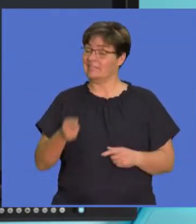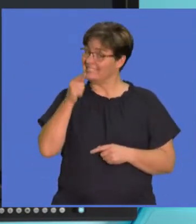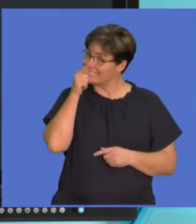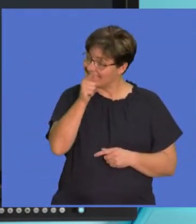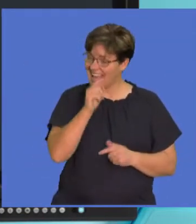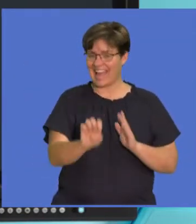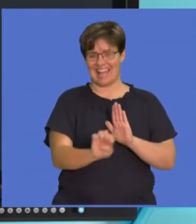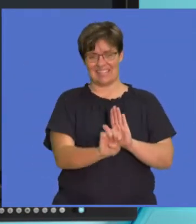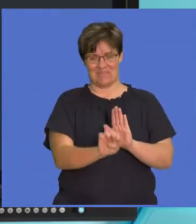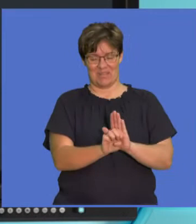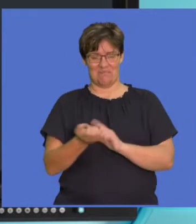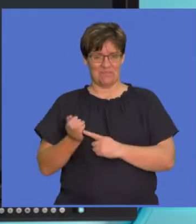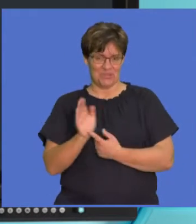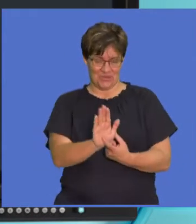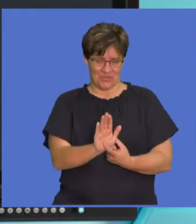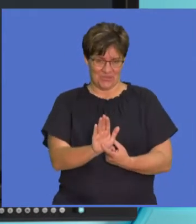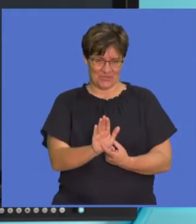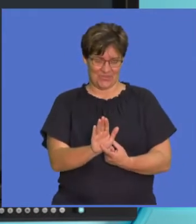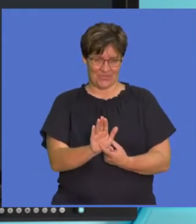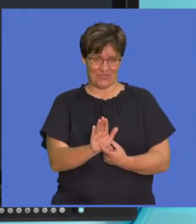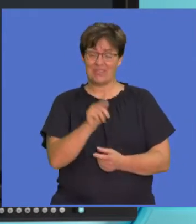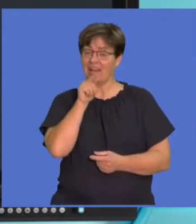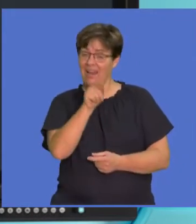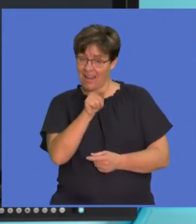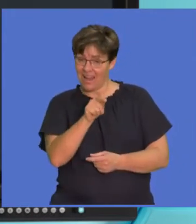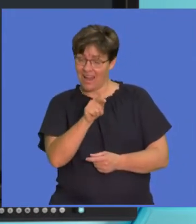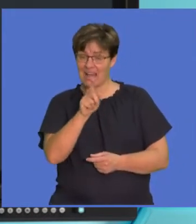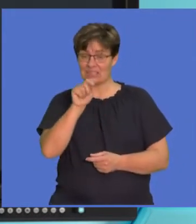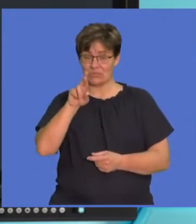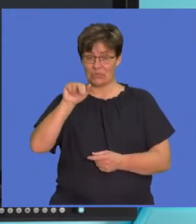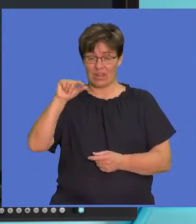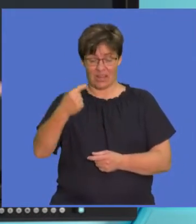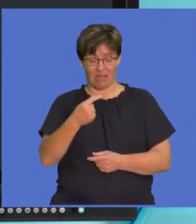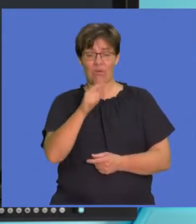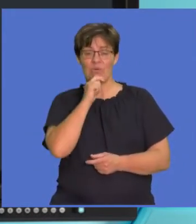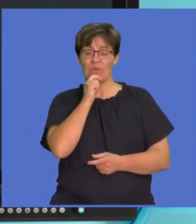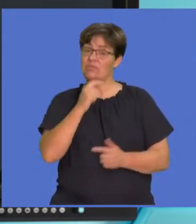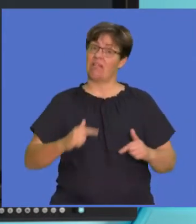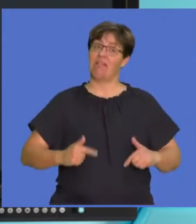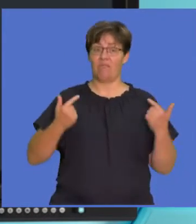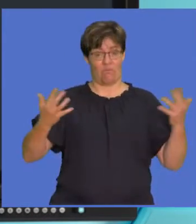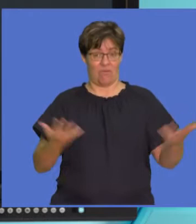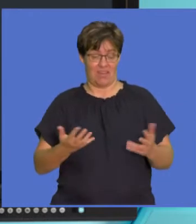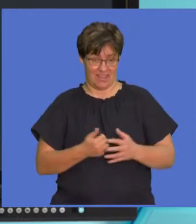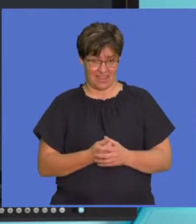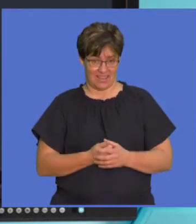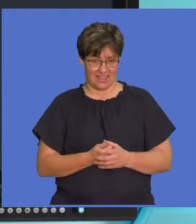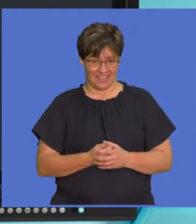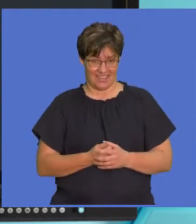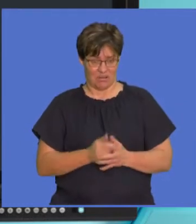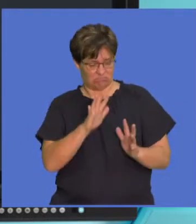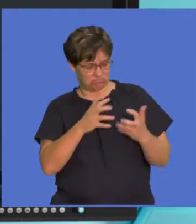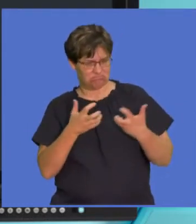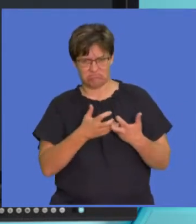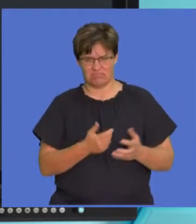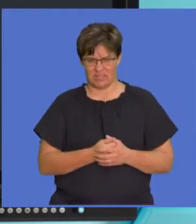the examples I'm going to show you exactly where do you need your trigonometry. Because people always think, where am I going to use solve for